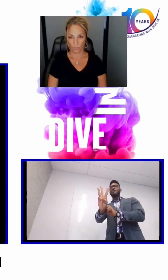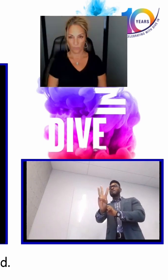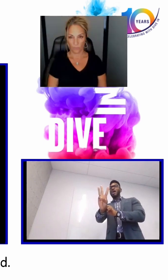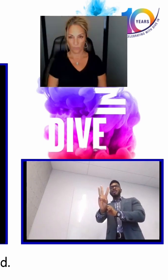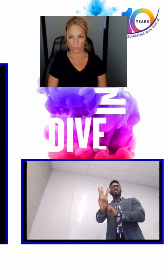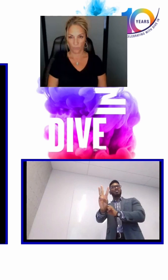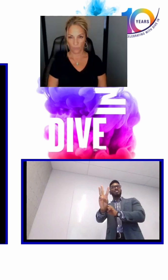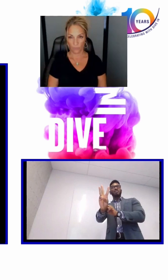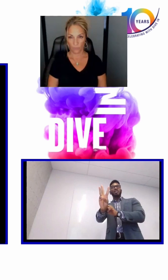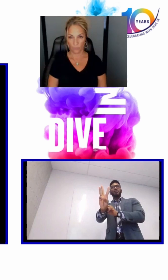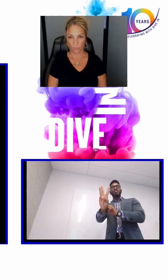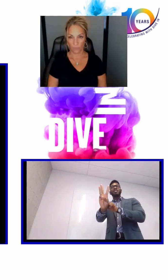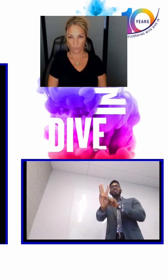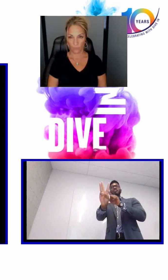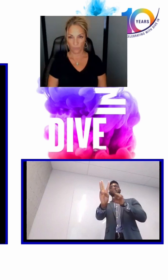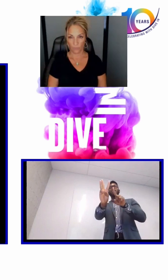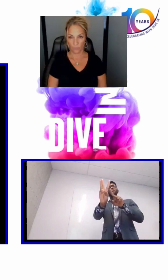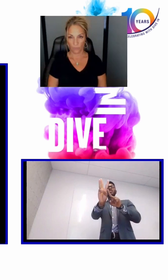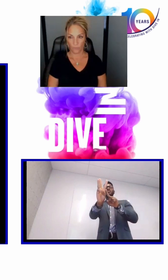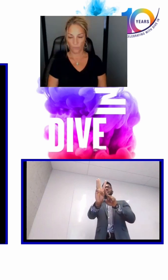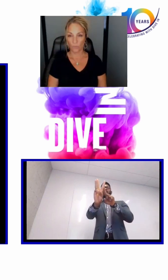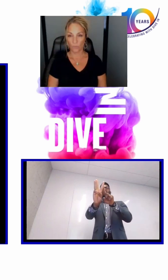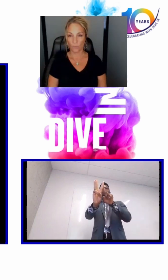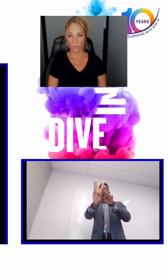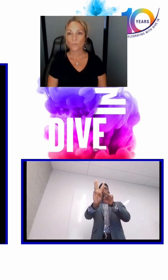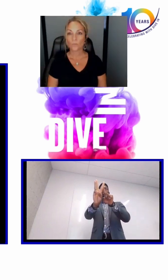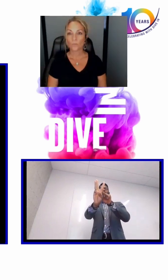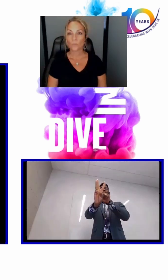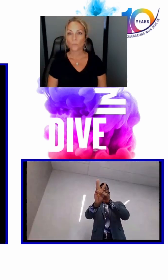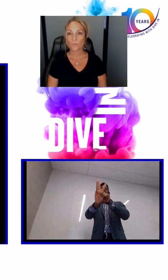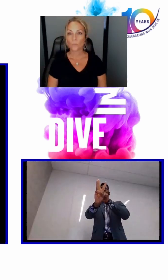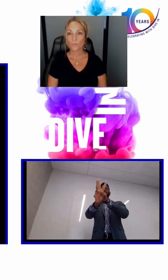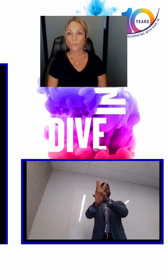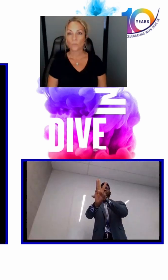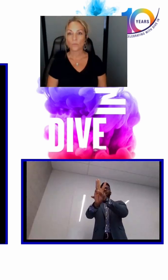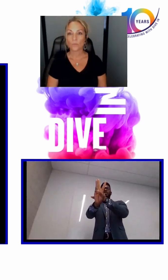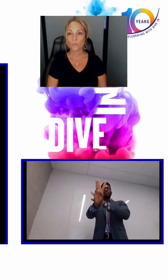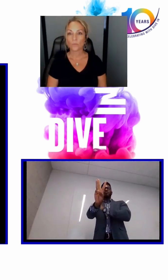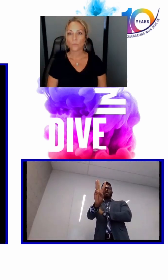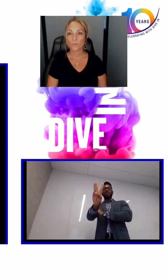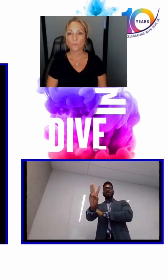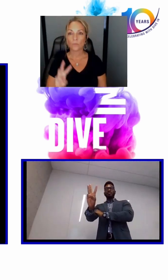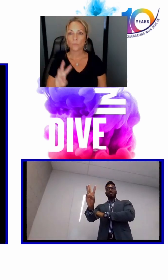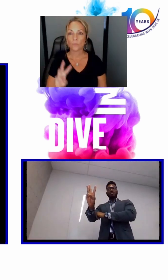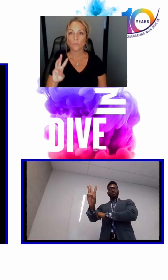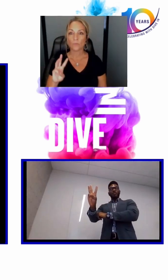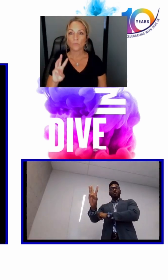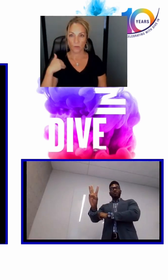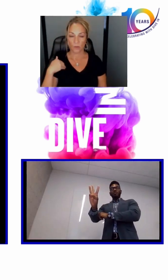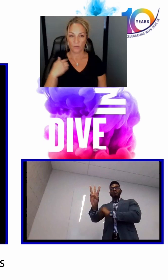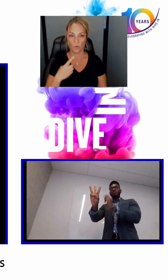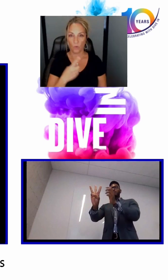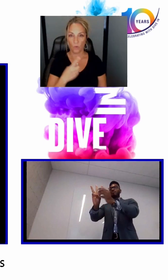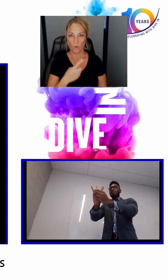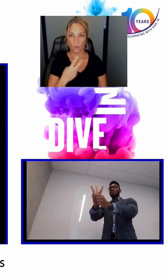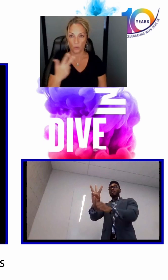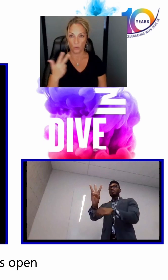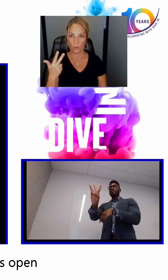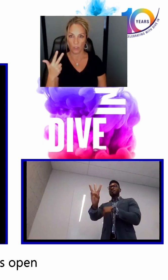W? Very similar. So W, we have 1, 2, 3 fingers